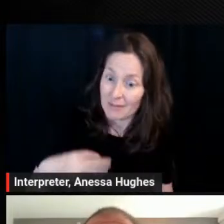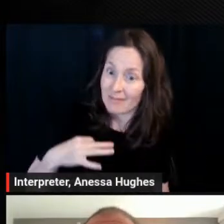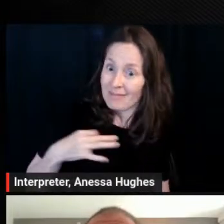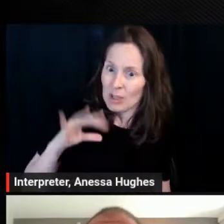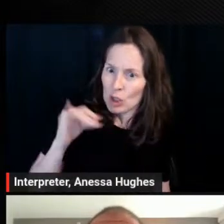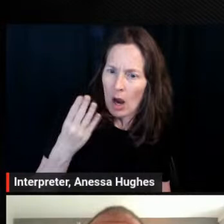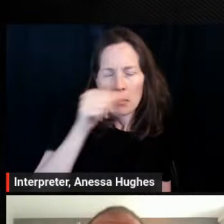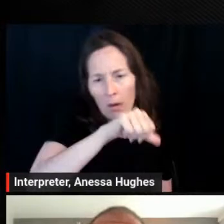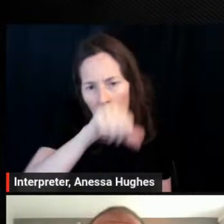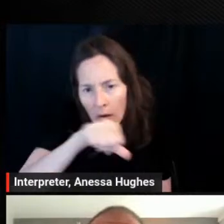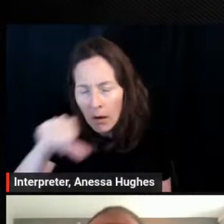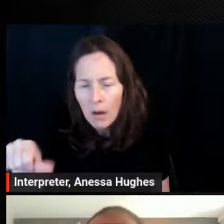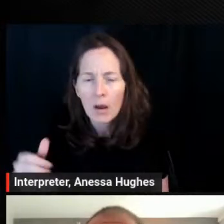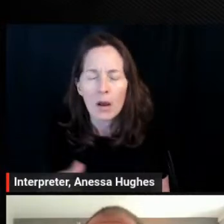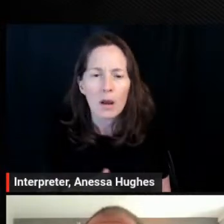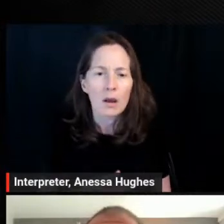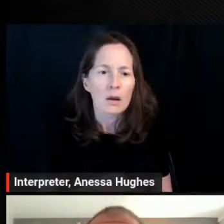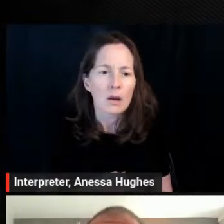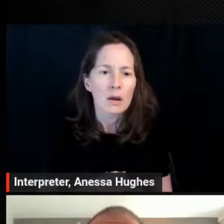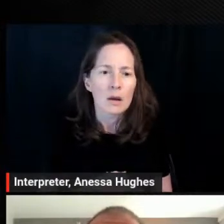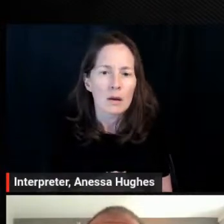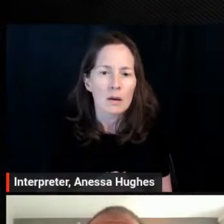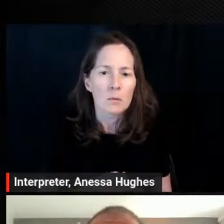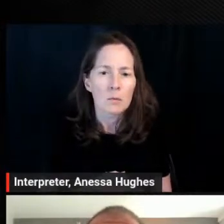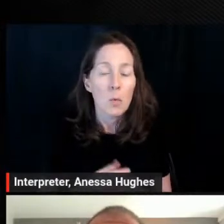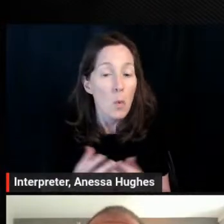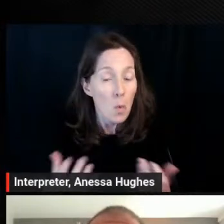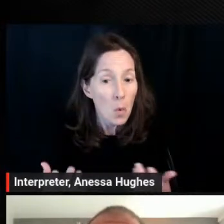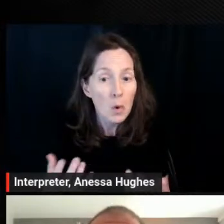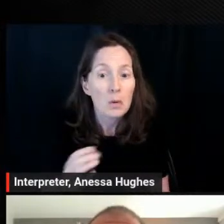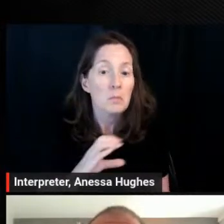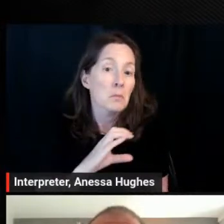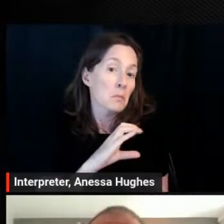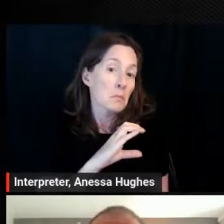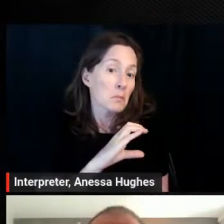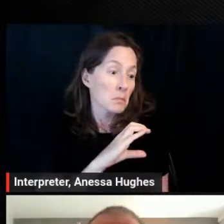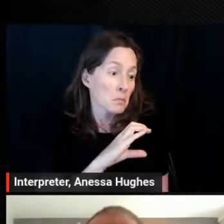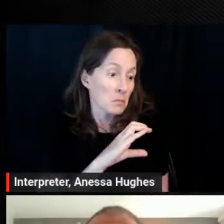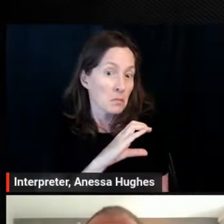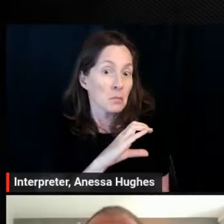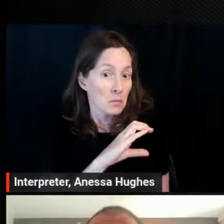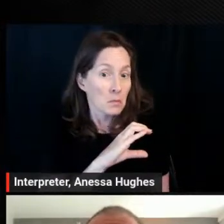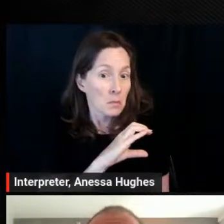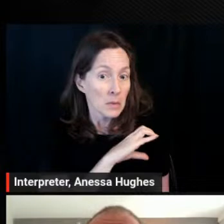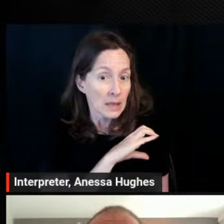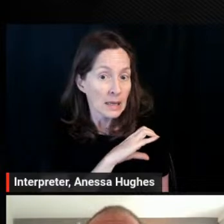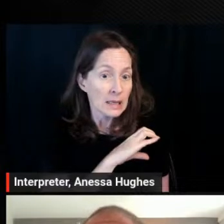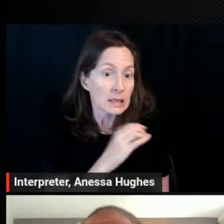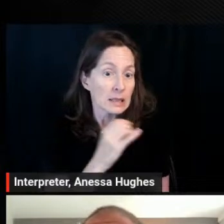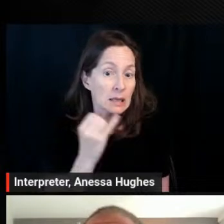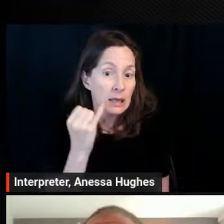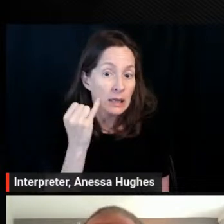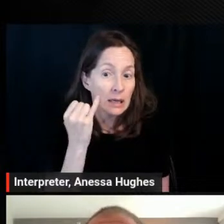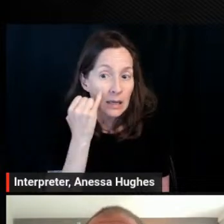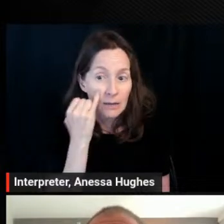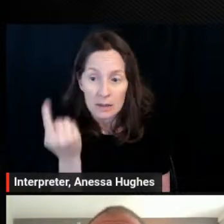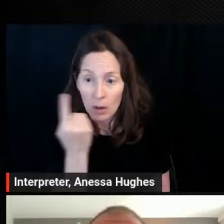constables generally ignored people of color's complaints and turned a blind eye to